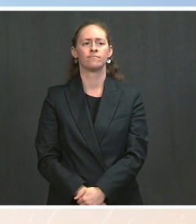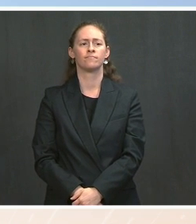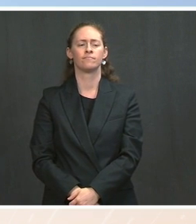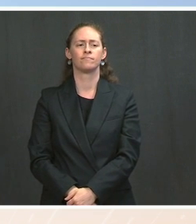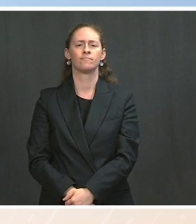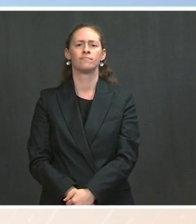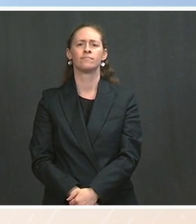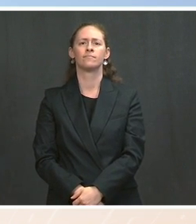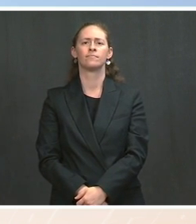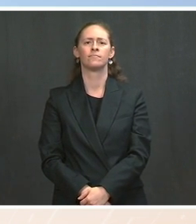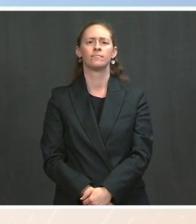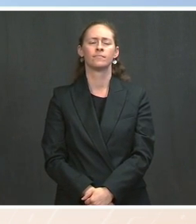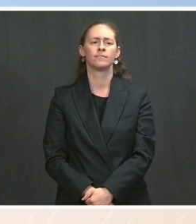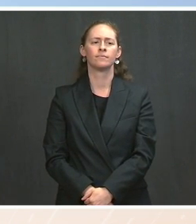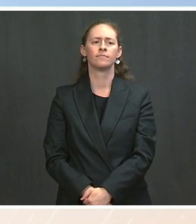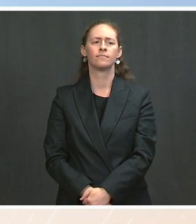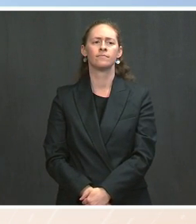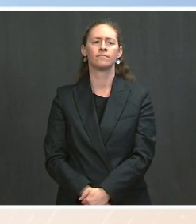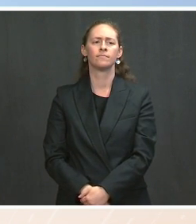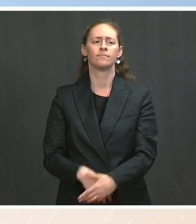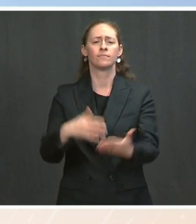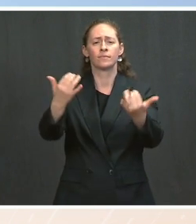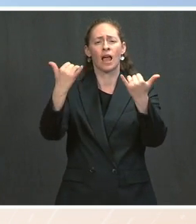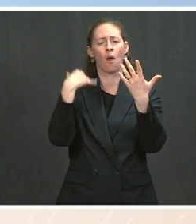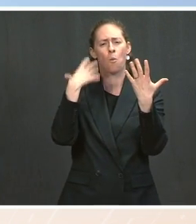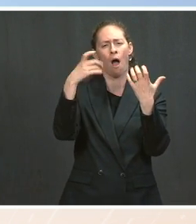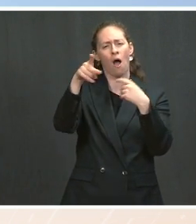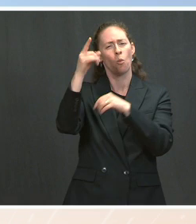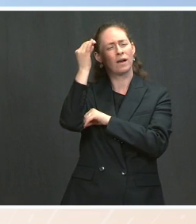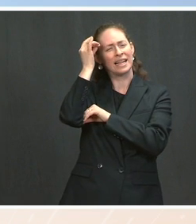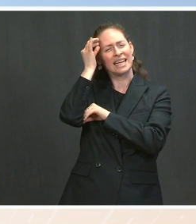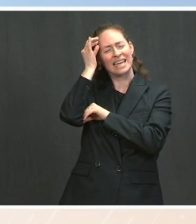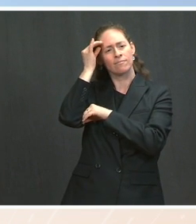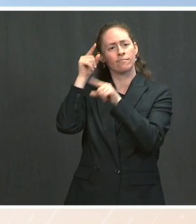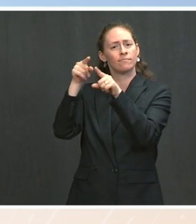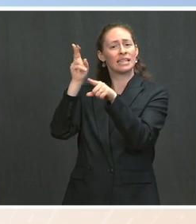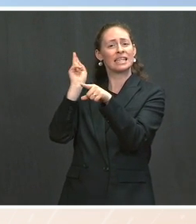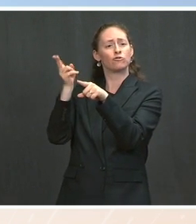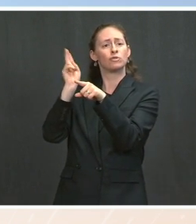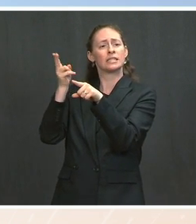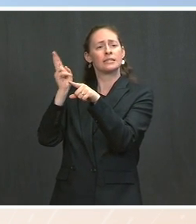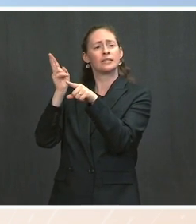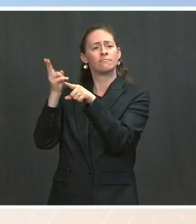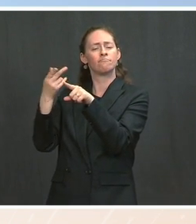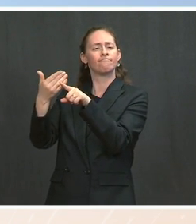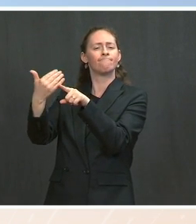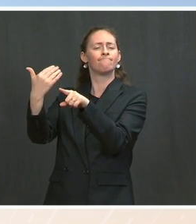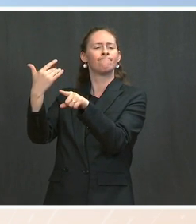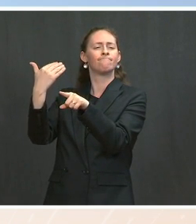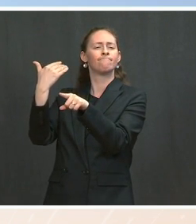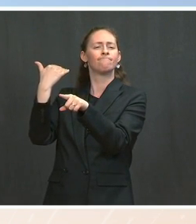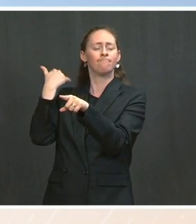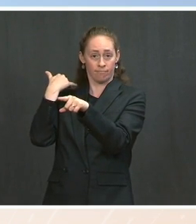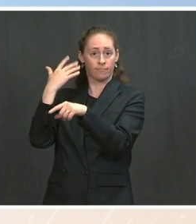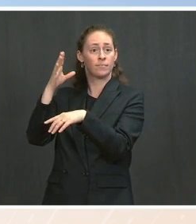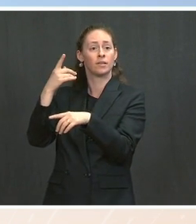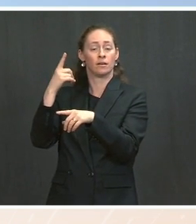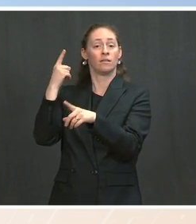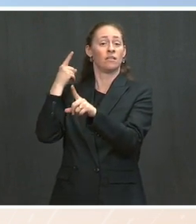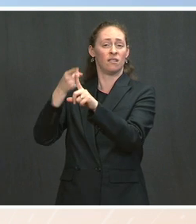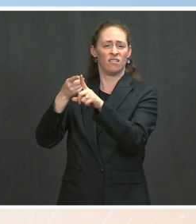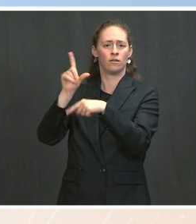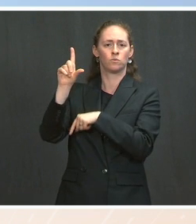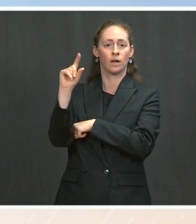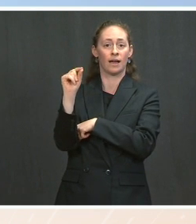historic precedent and the fact that the conflict in 2014, many more lives were lost. Also, it went on for